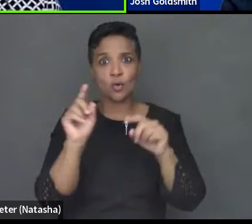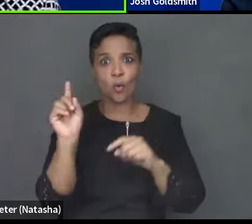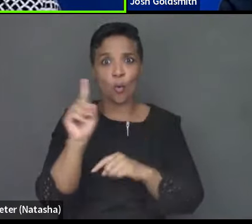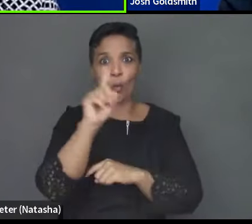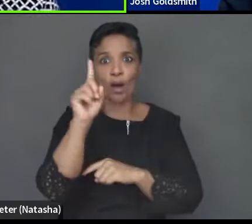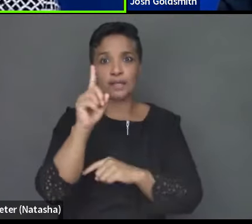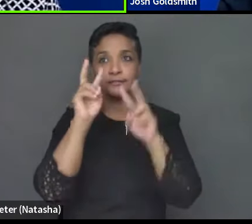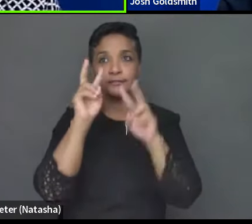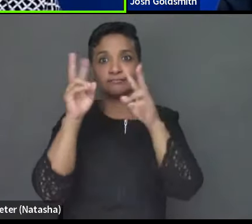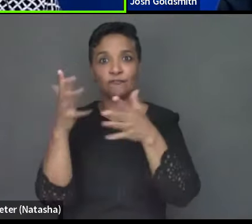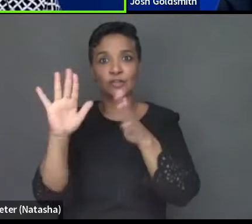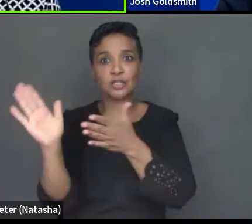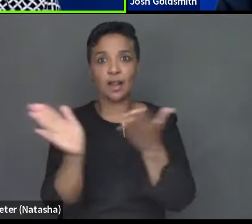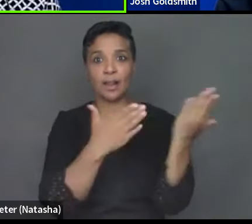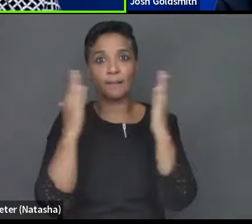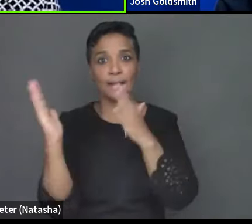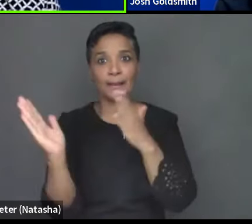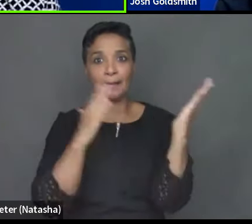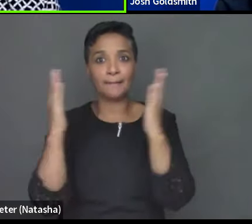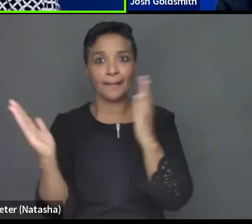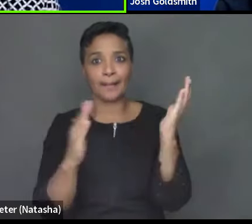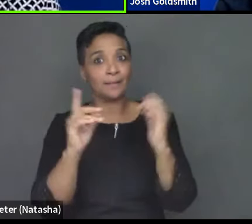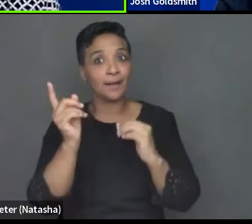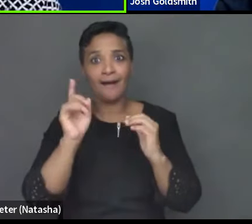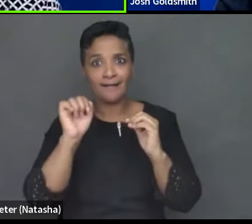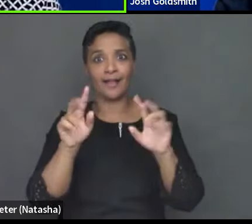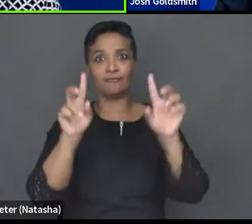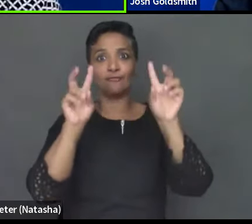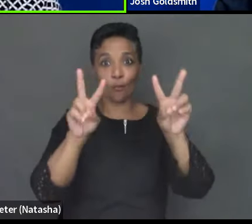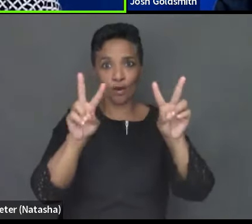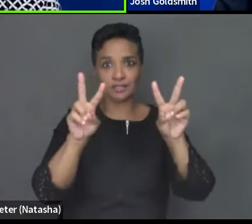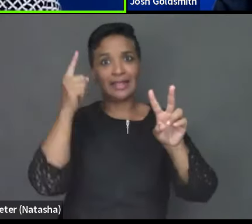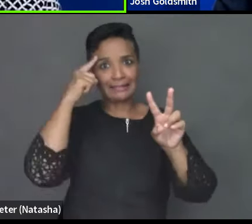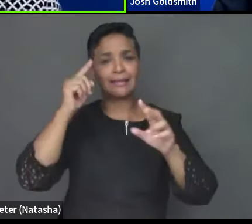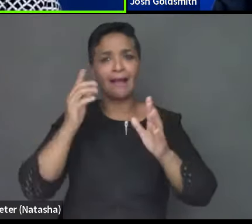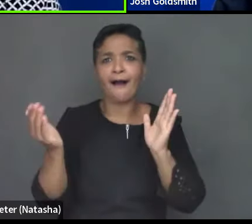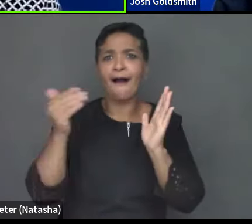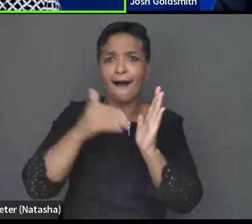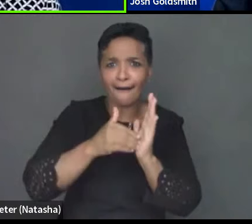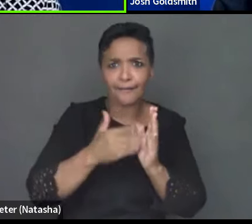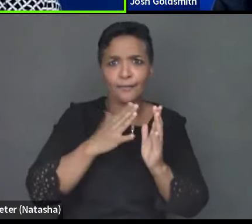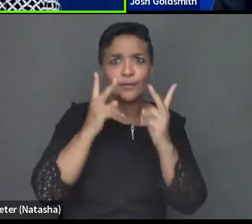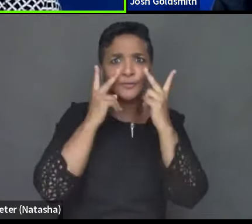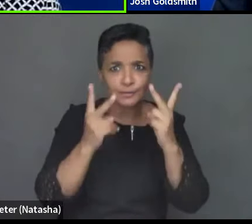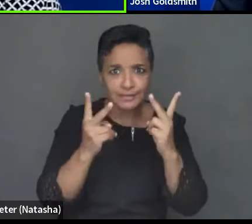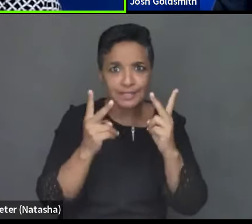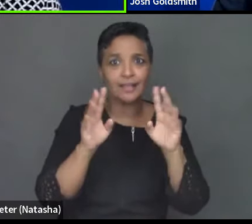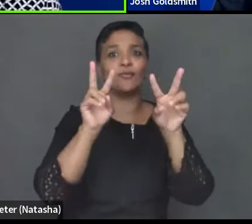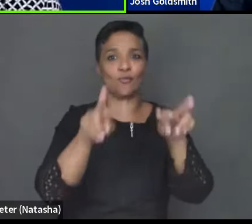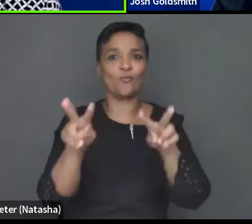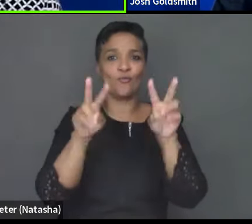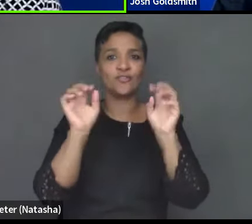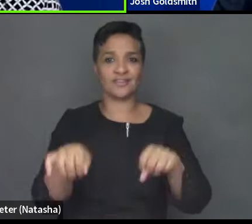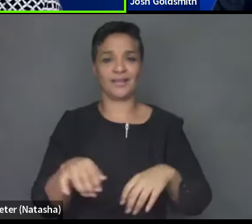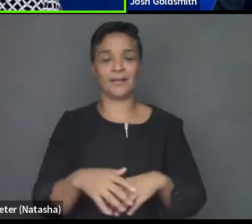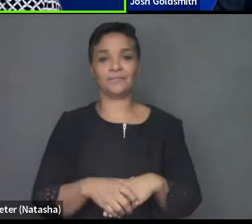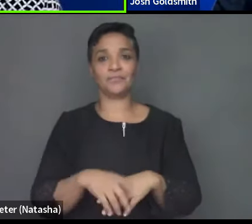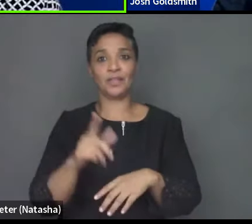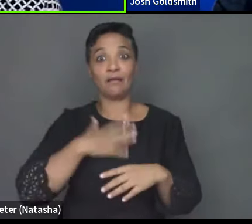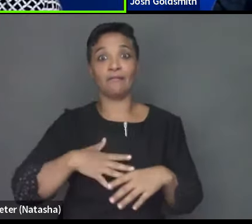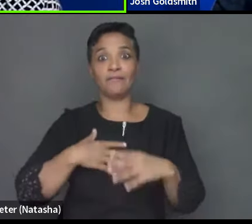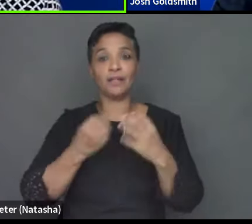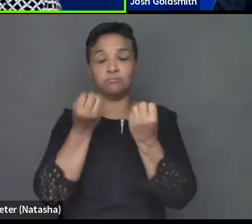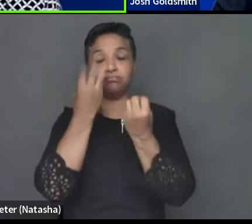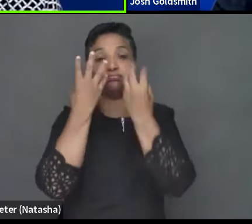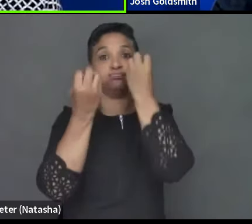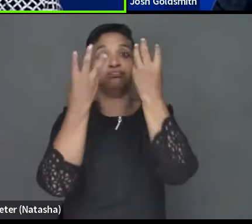And so the Power Pack allows you to do that. So here are a few tips to avoid getting overwhelmed over the next 3